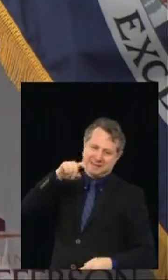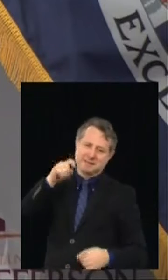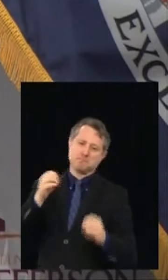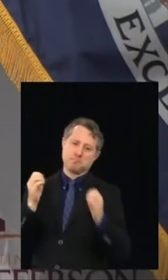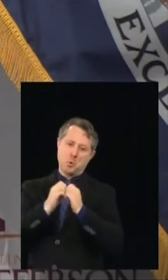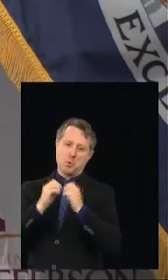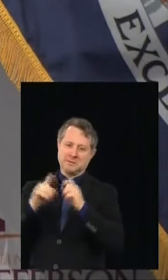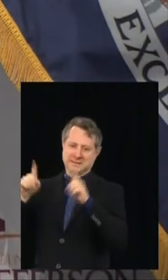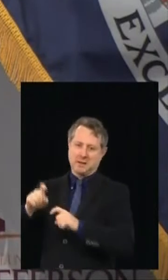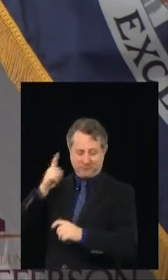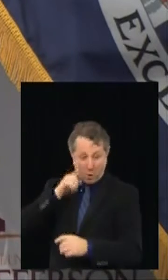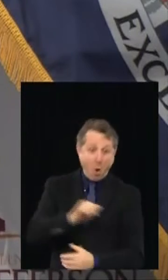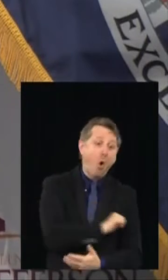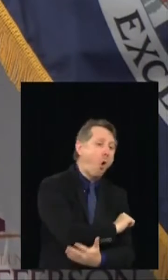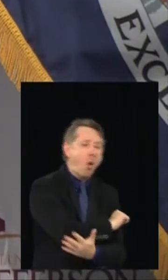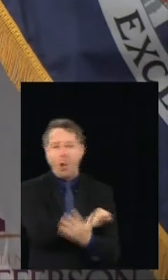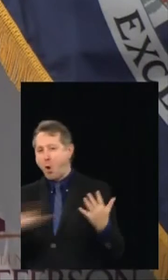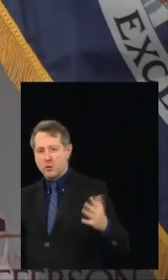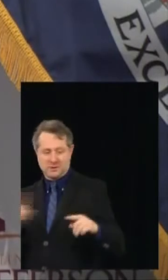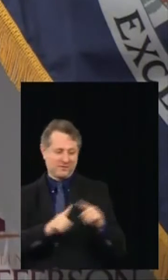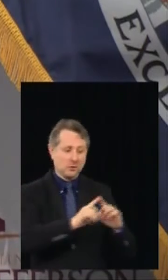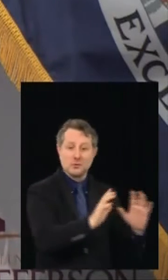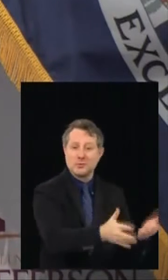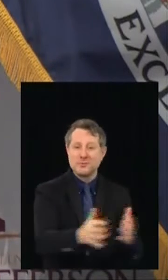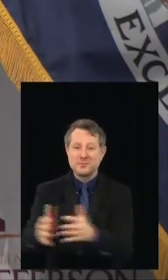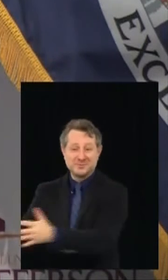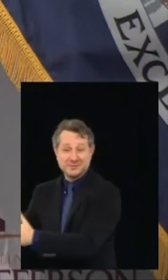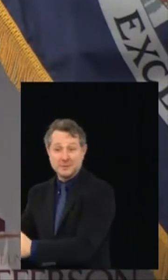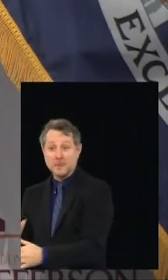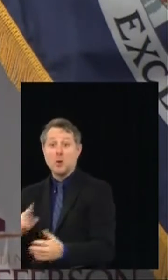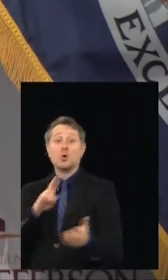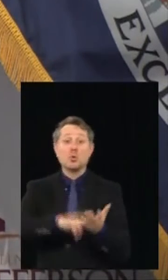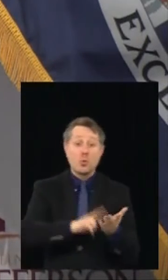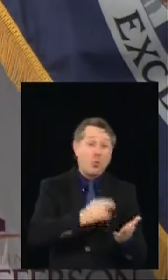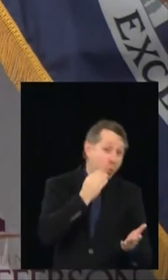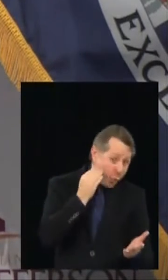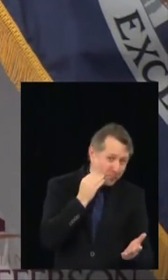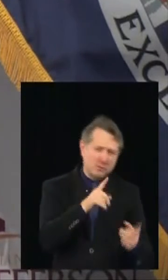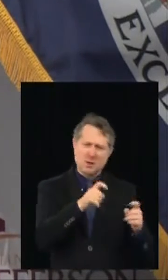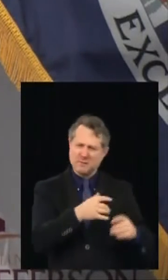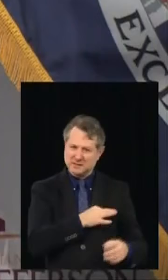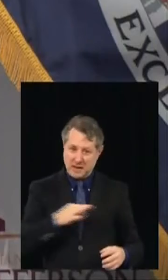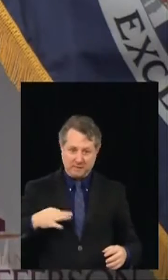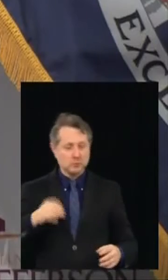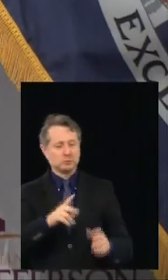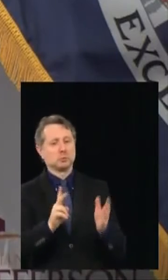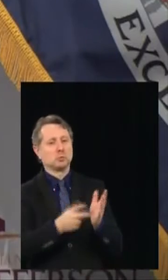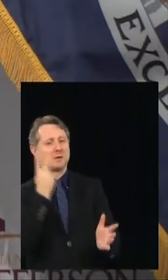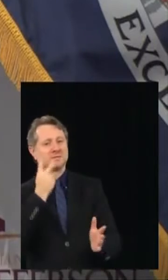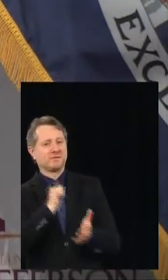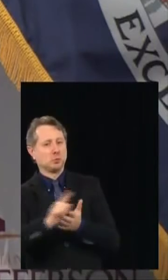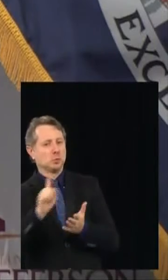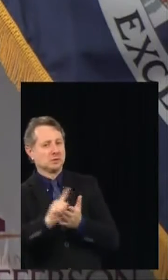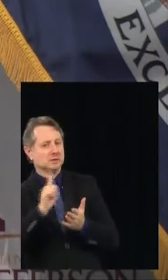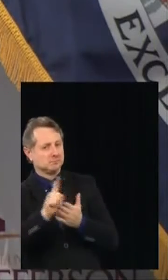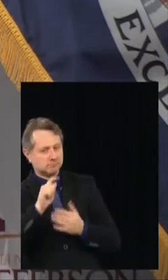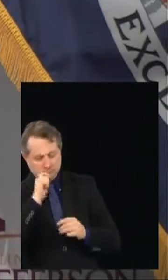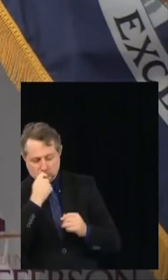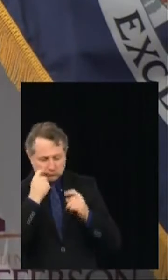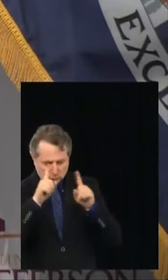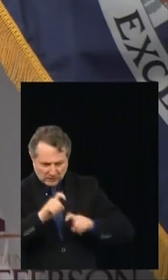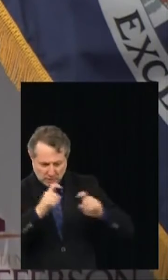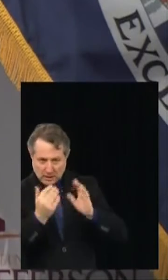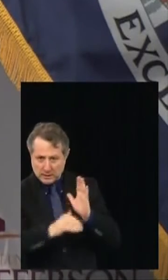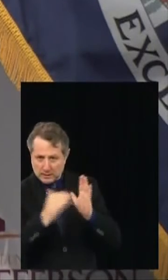board, right? We're testing nursing home employees twice a week. We're trying to increase testing for nursing